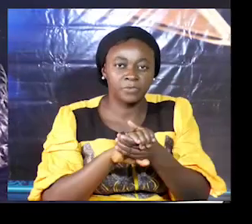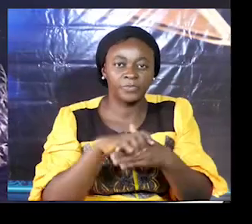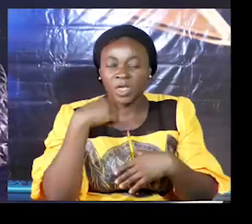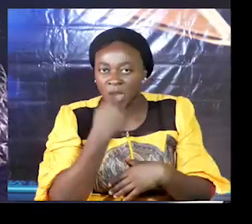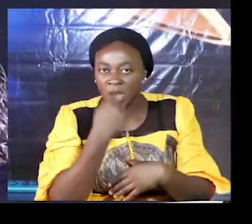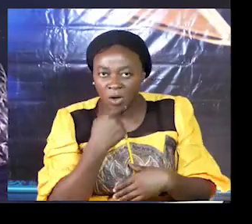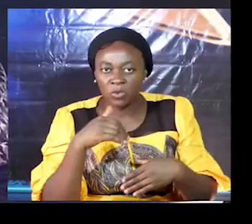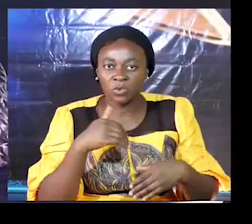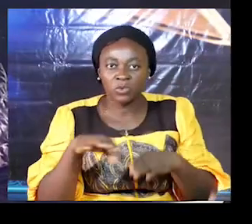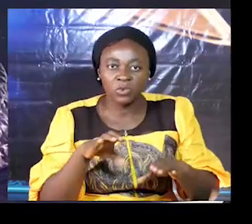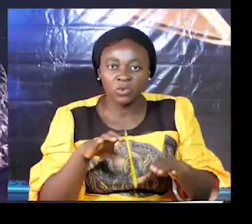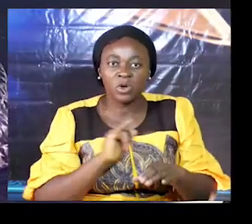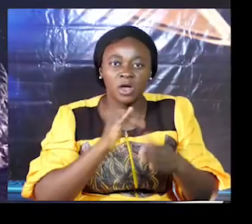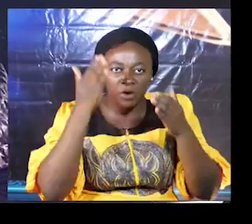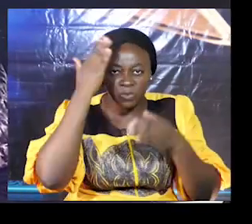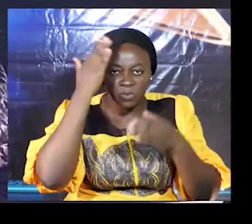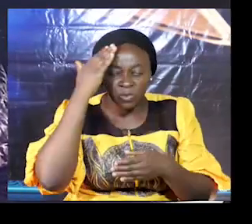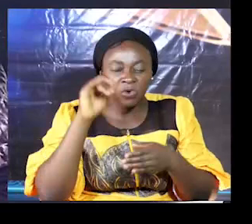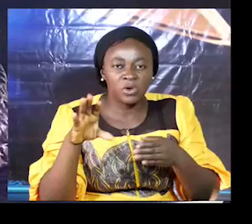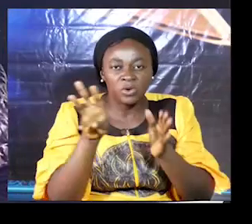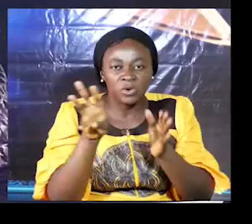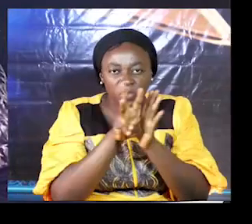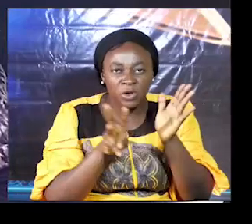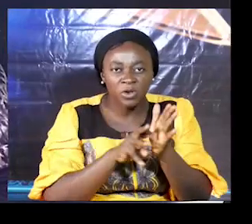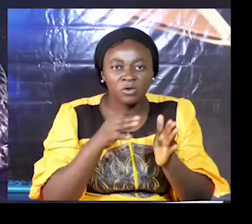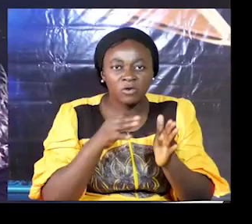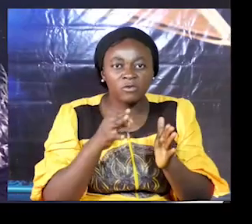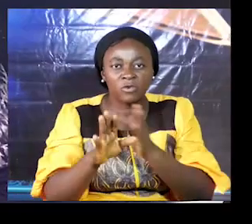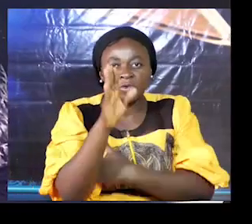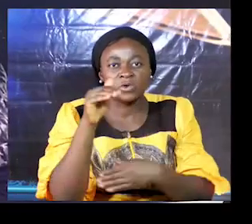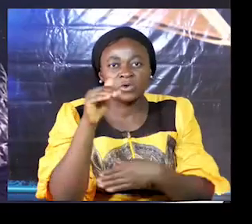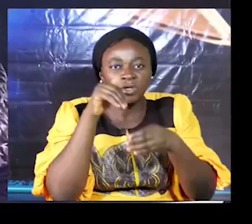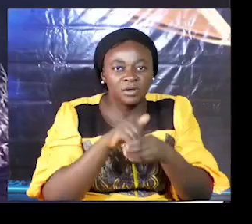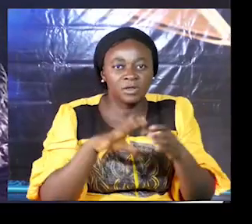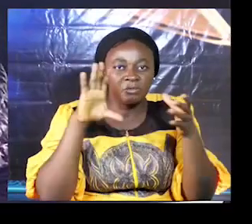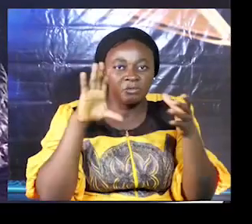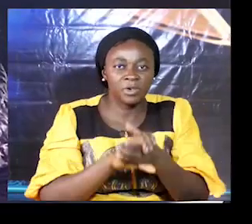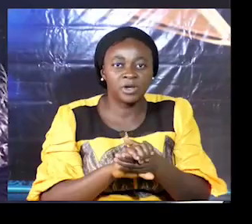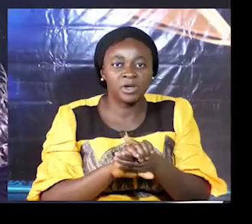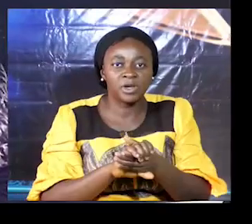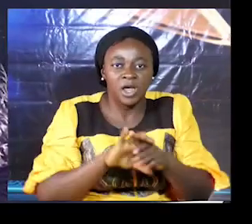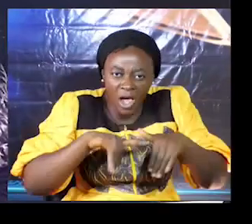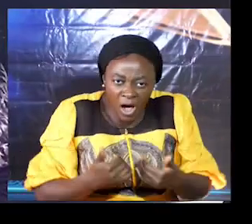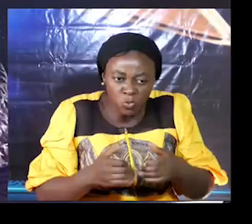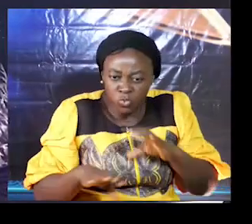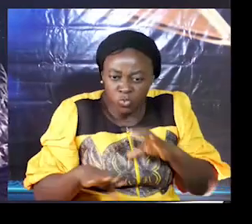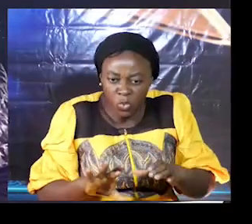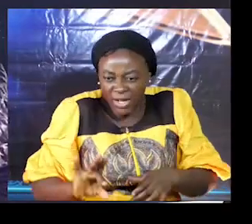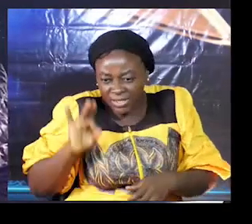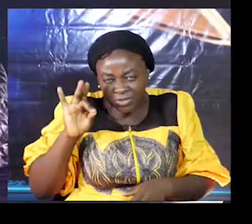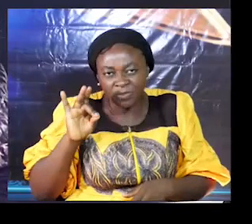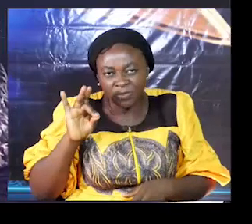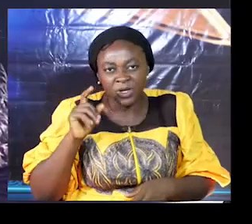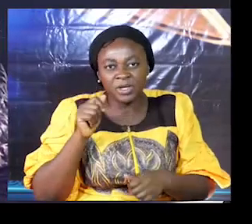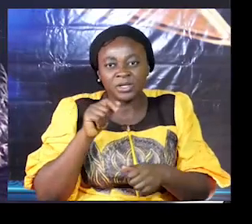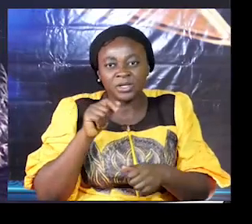sure that God is leading me? How will I get to discover that this is what God wants me to do? This is